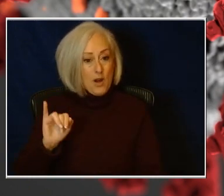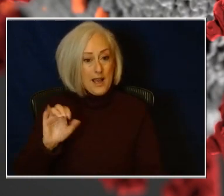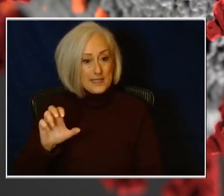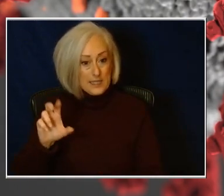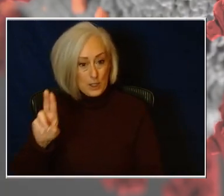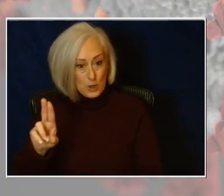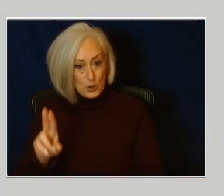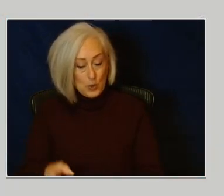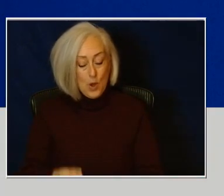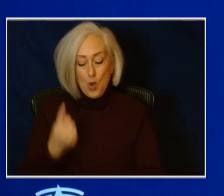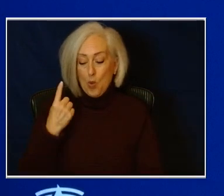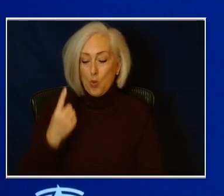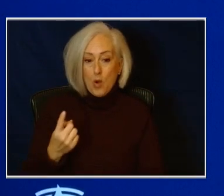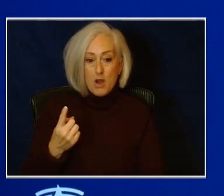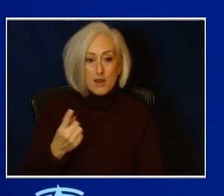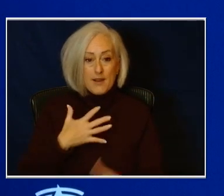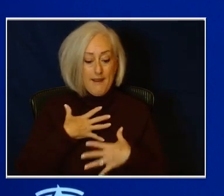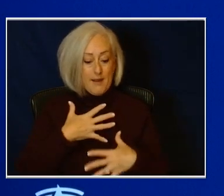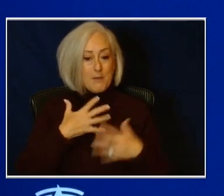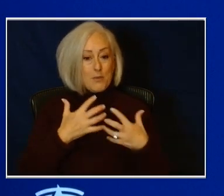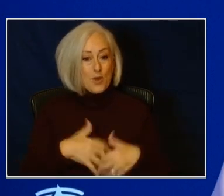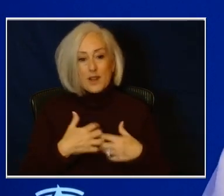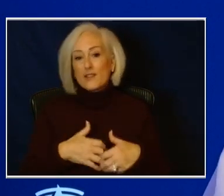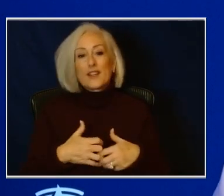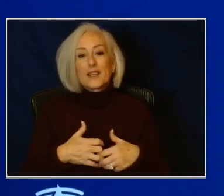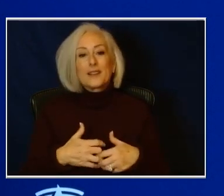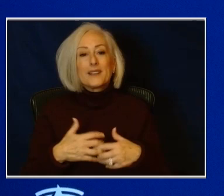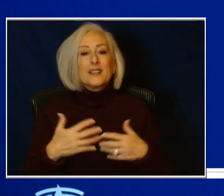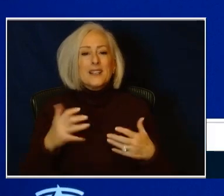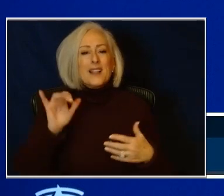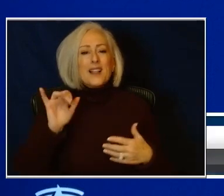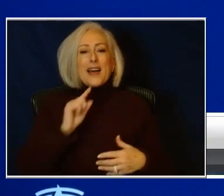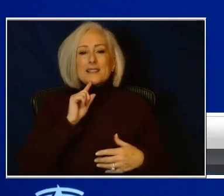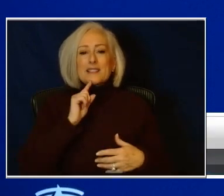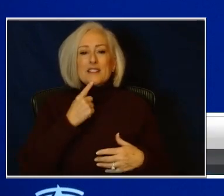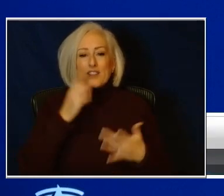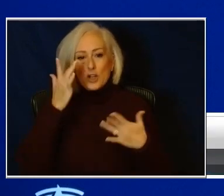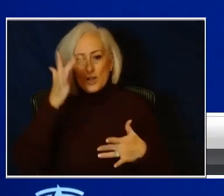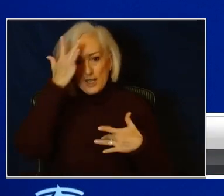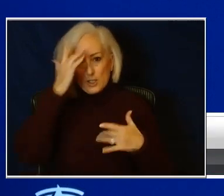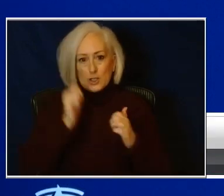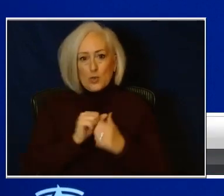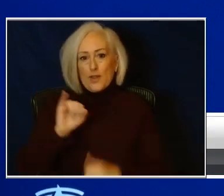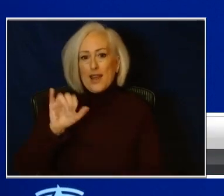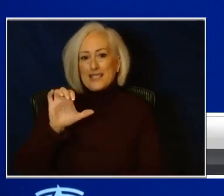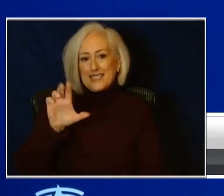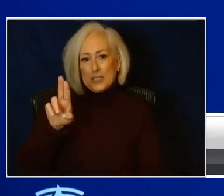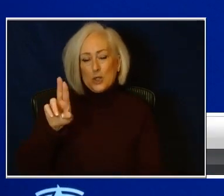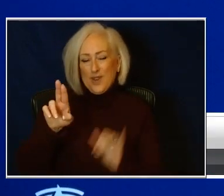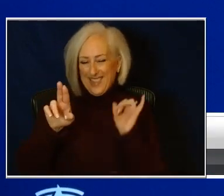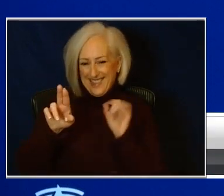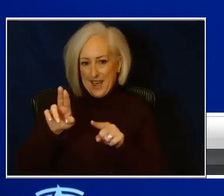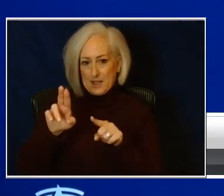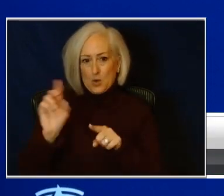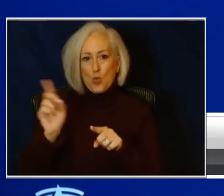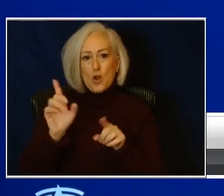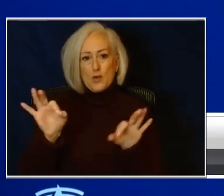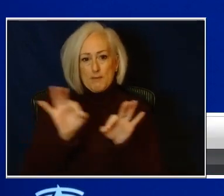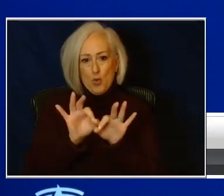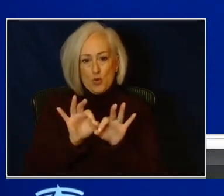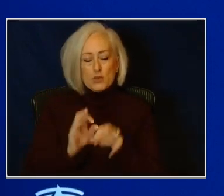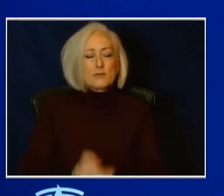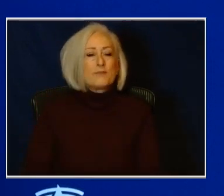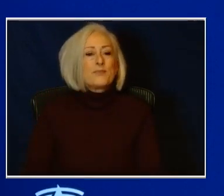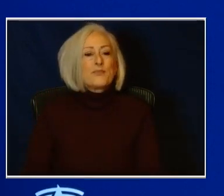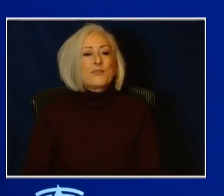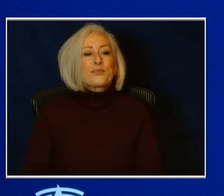really, the significant or severe illness with those people having to be in the ICU is really important. Luckily, we have